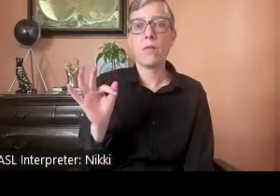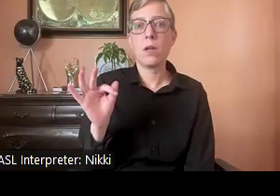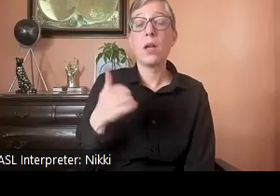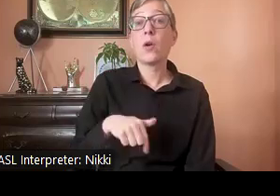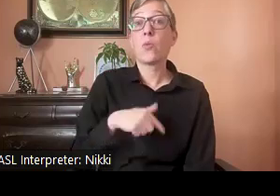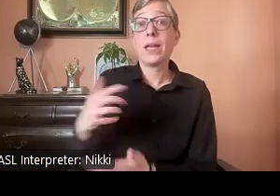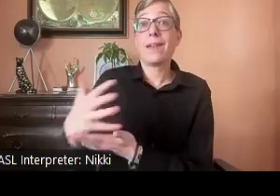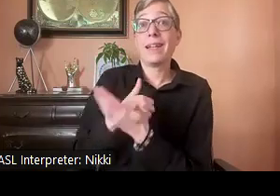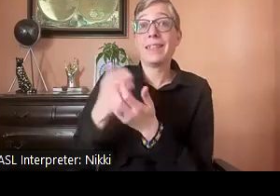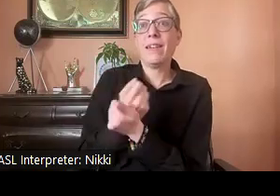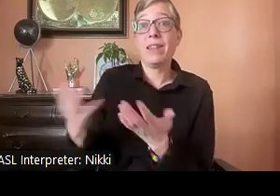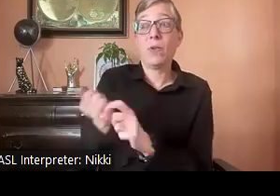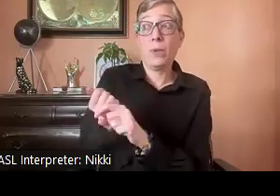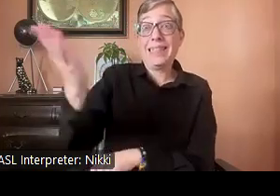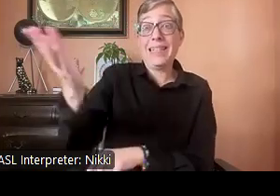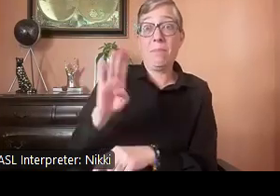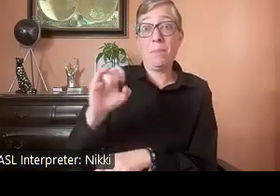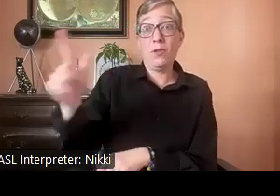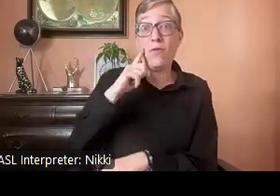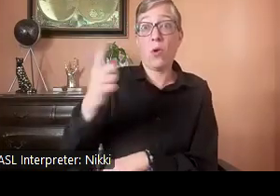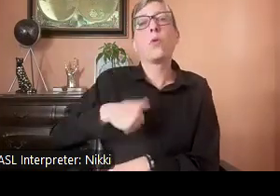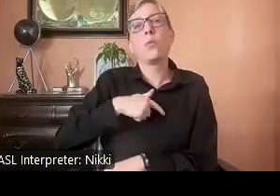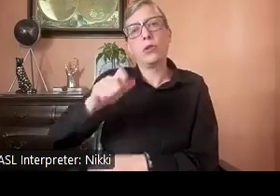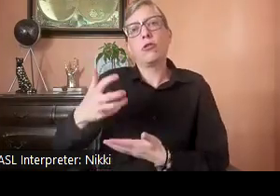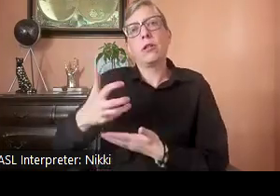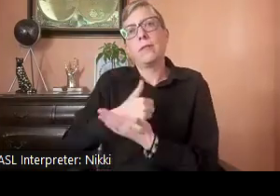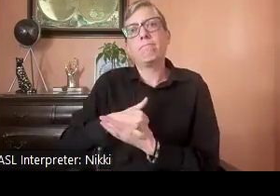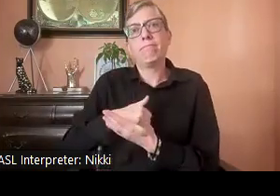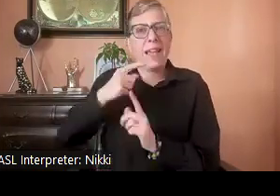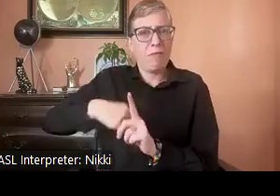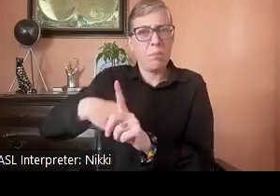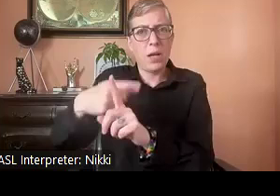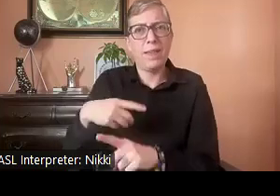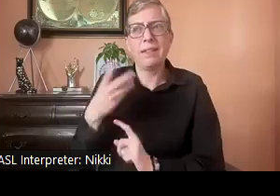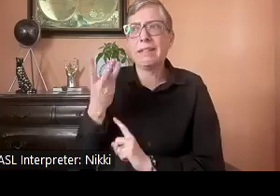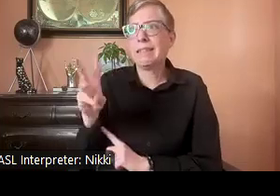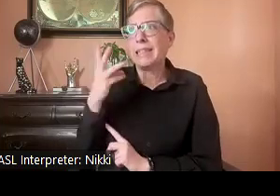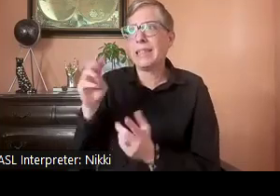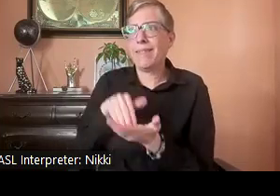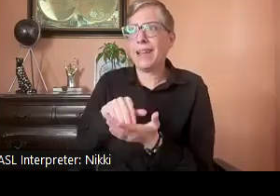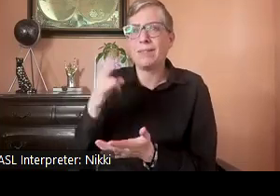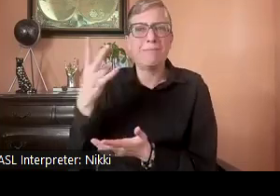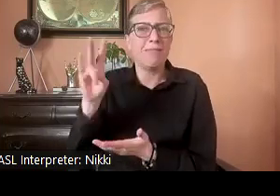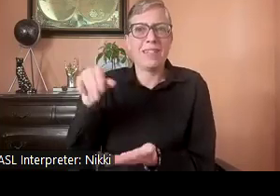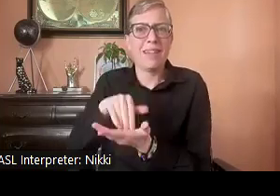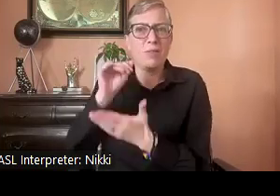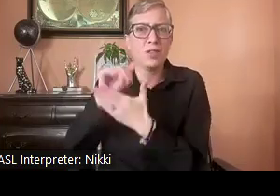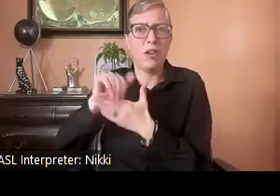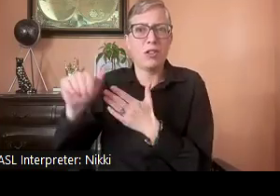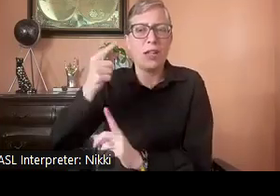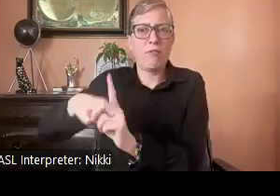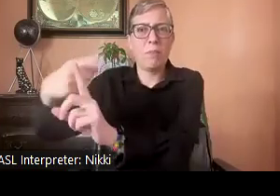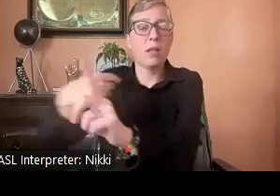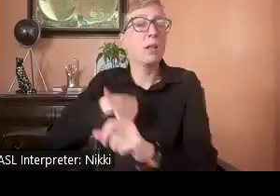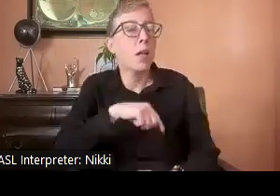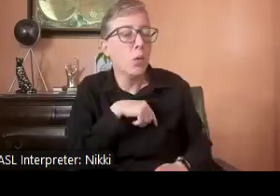getting like, $15,000, $16,000 a month. We're collecting like $3,000, right? So there's a lot left on the table, but